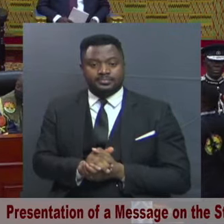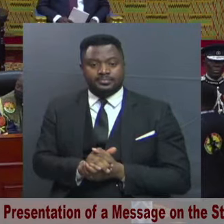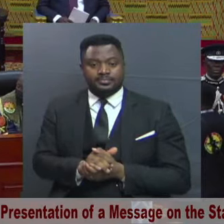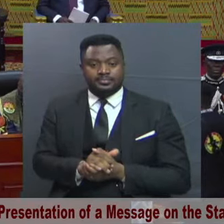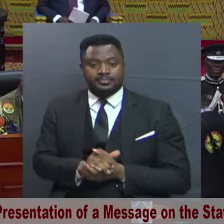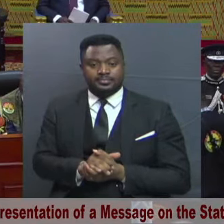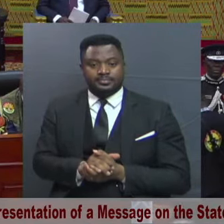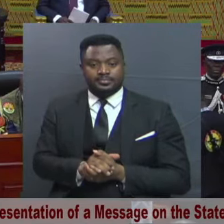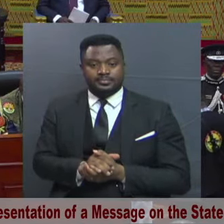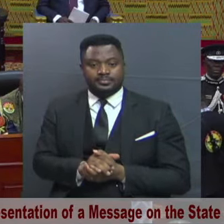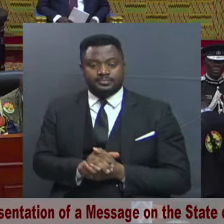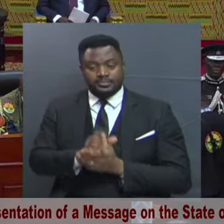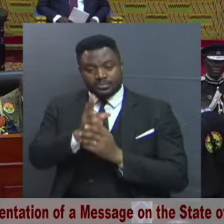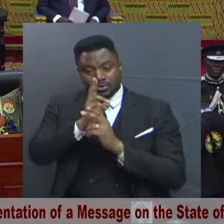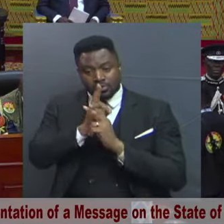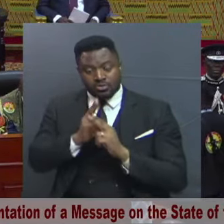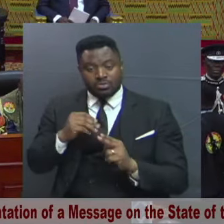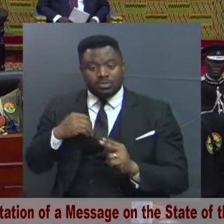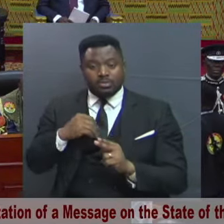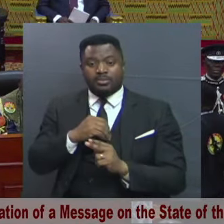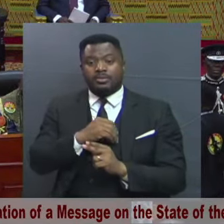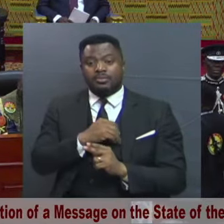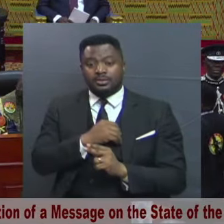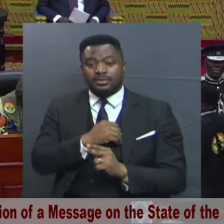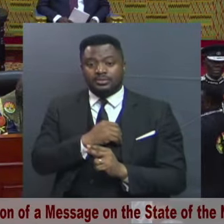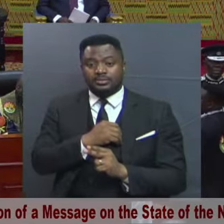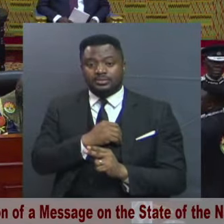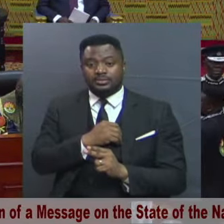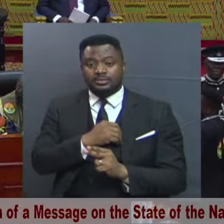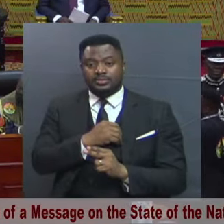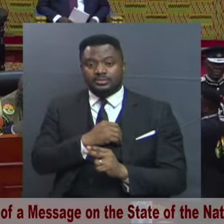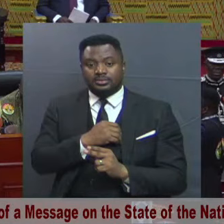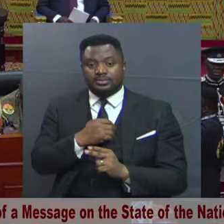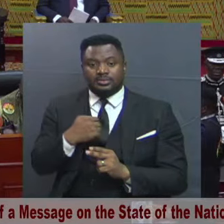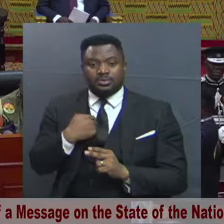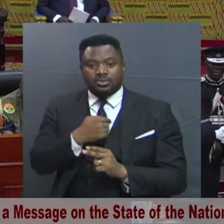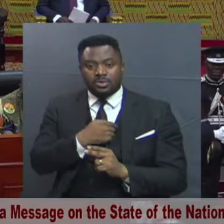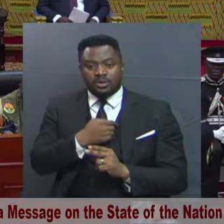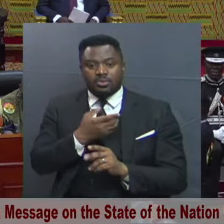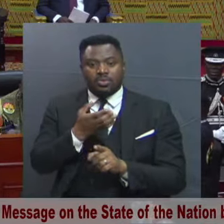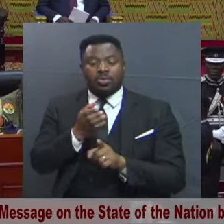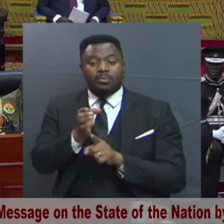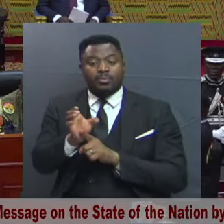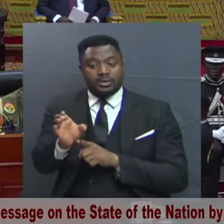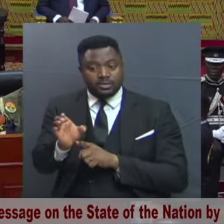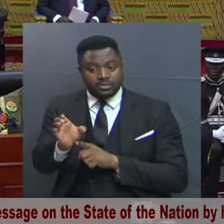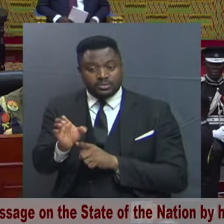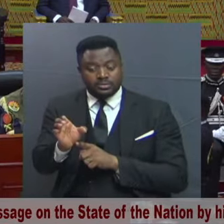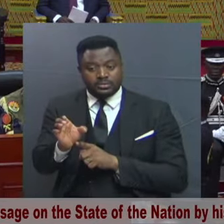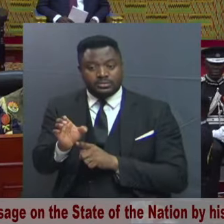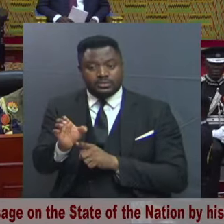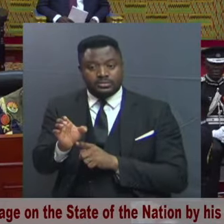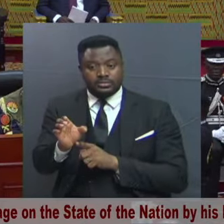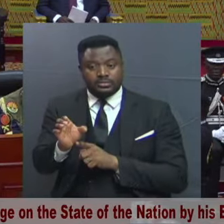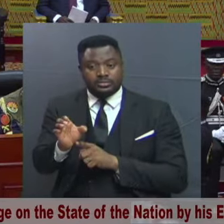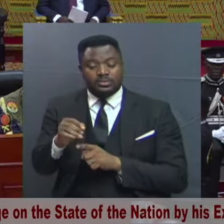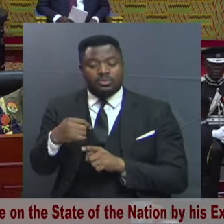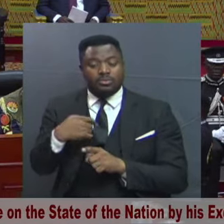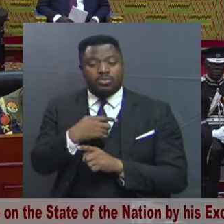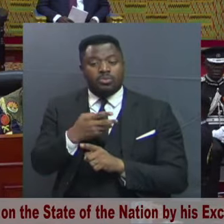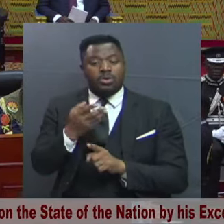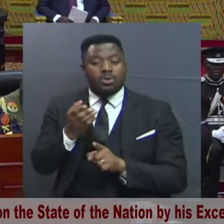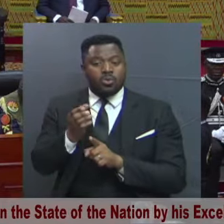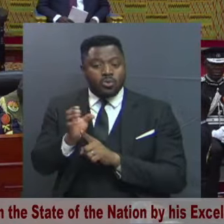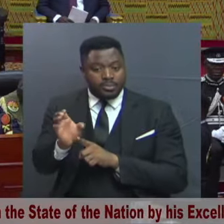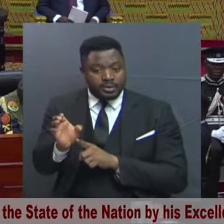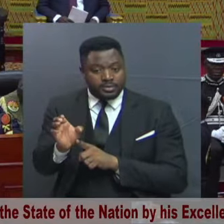control honorable members we were compelled we were